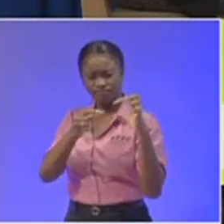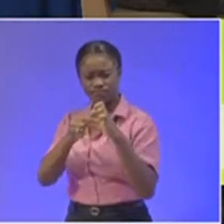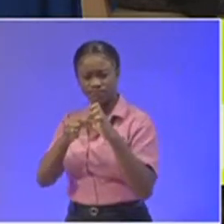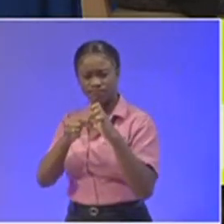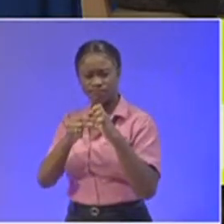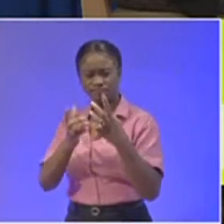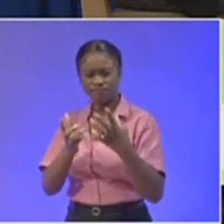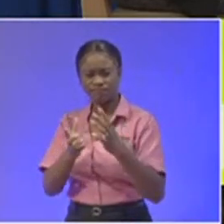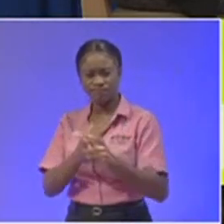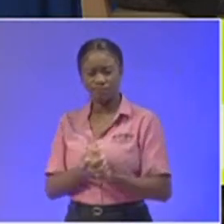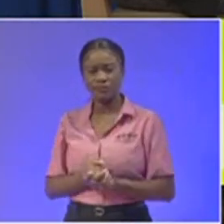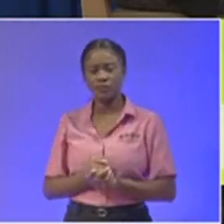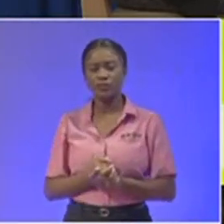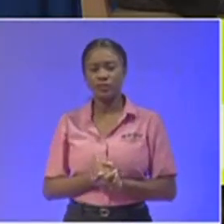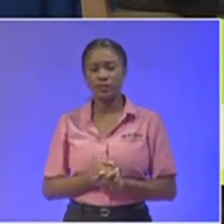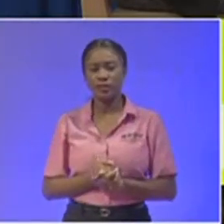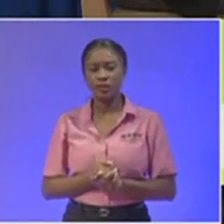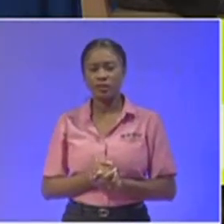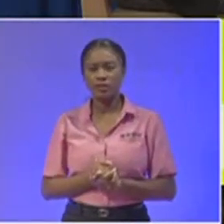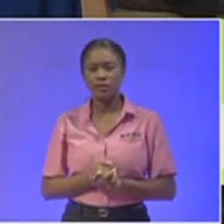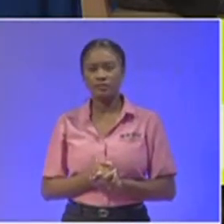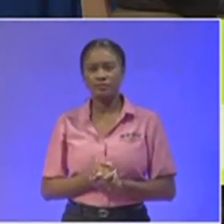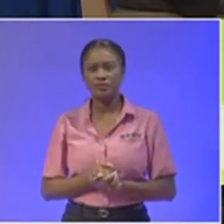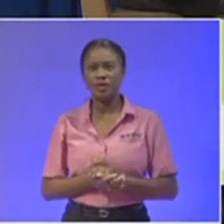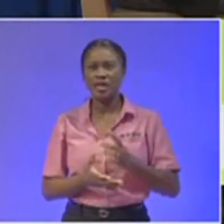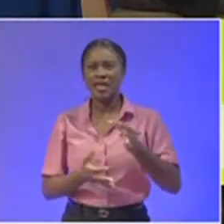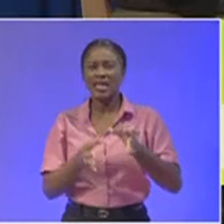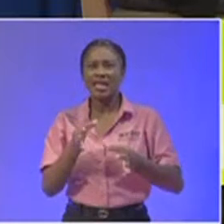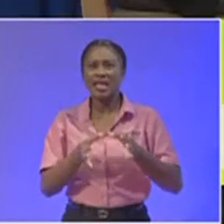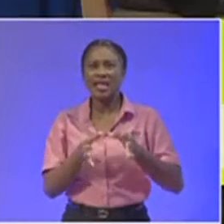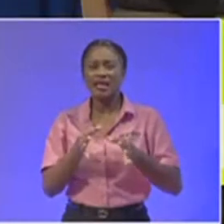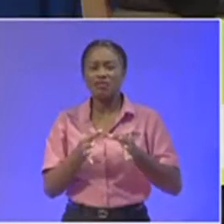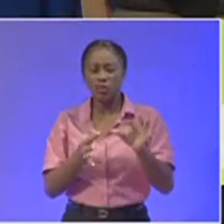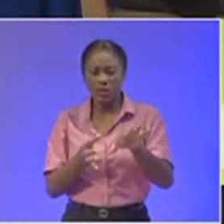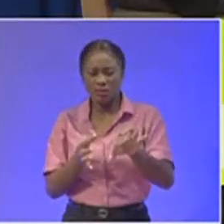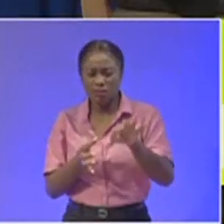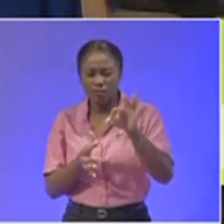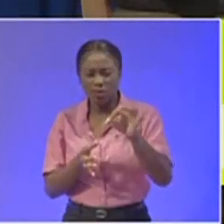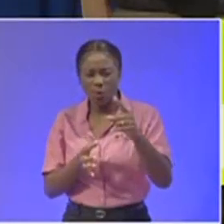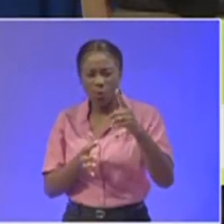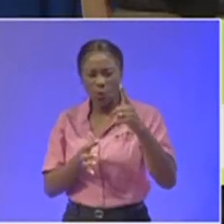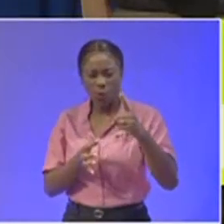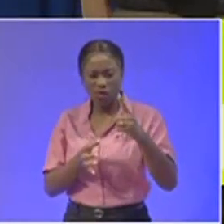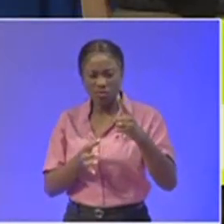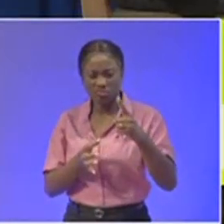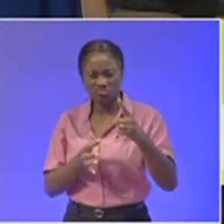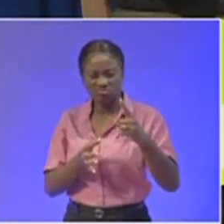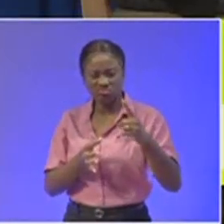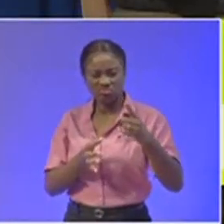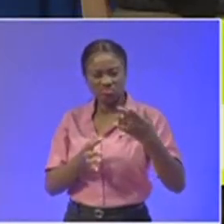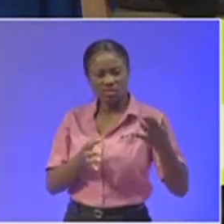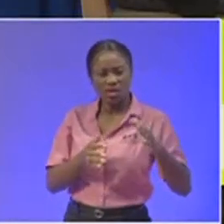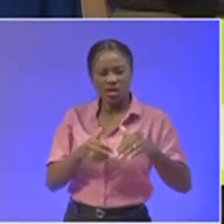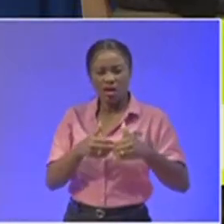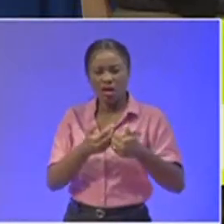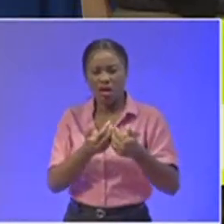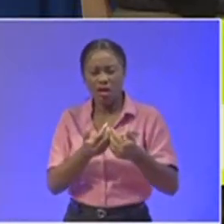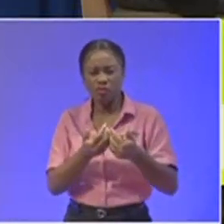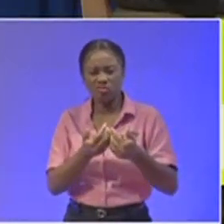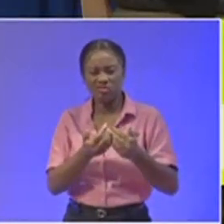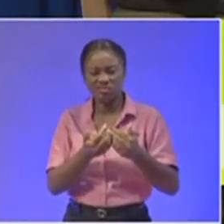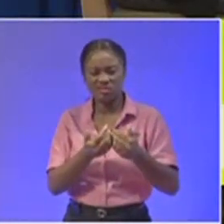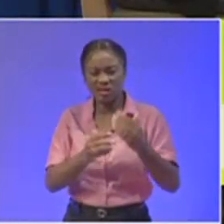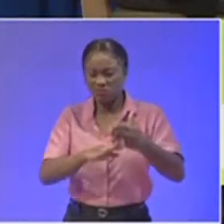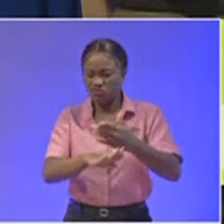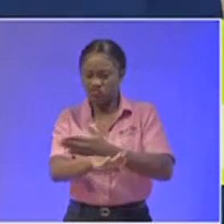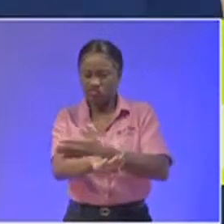actually we're going to single out a link a little bit. Mm-hmm. What would that policy do to help build the capacity in Student Support Services